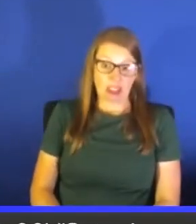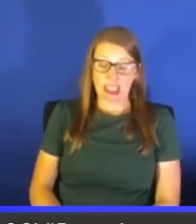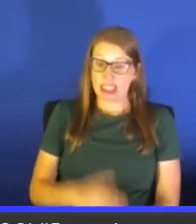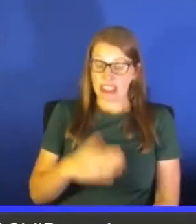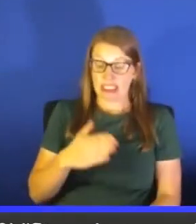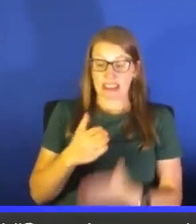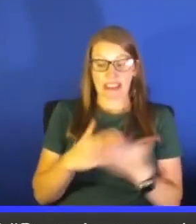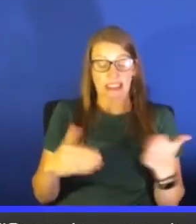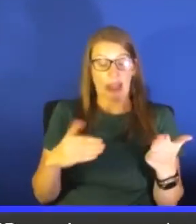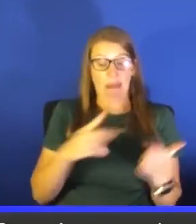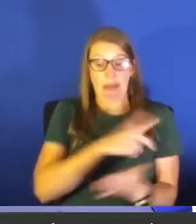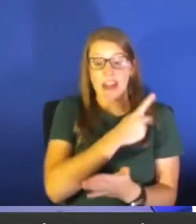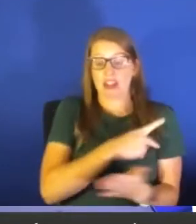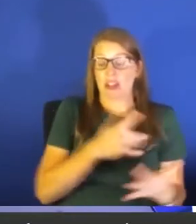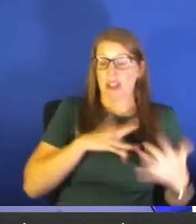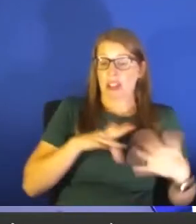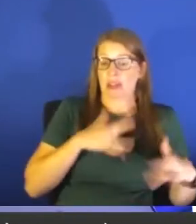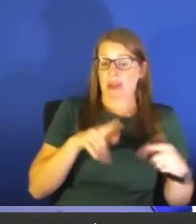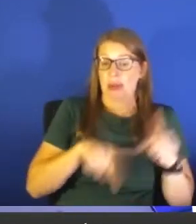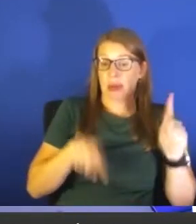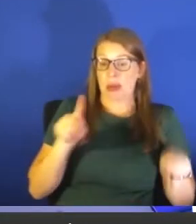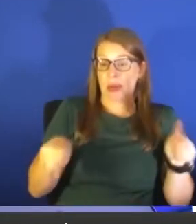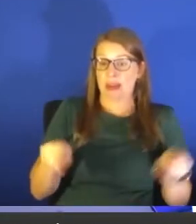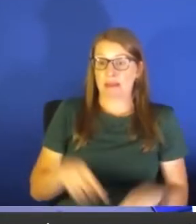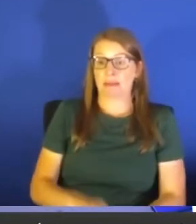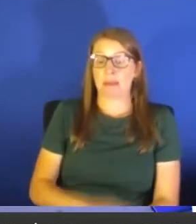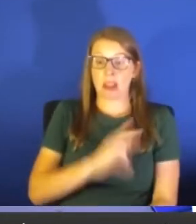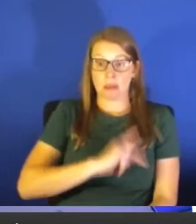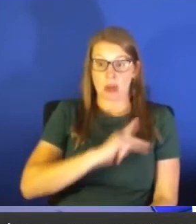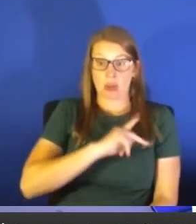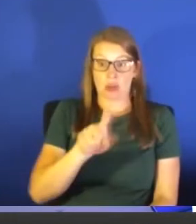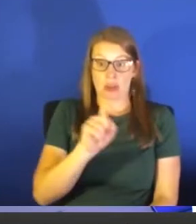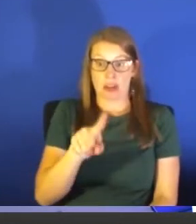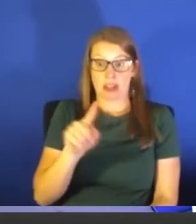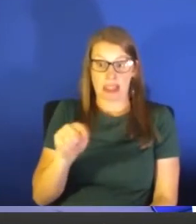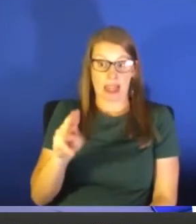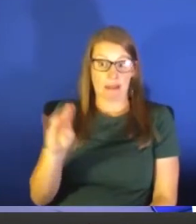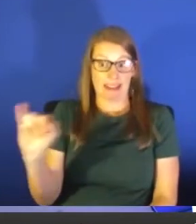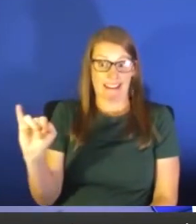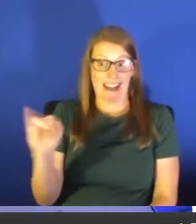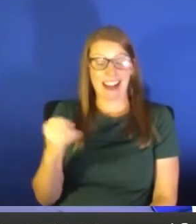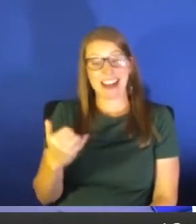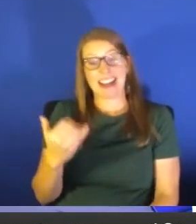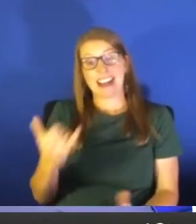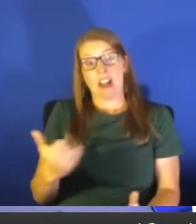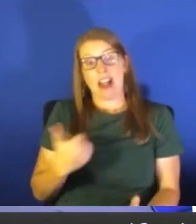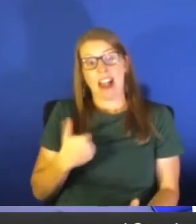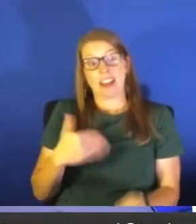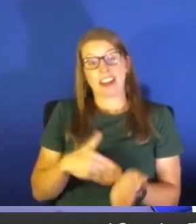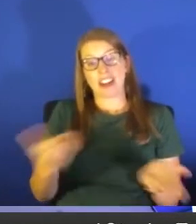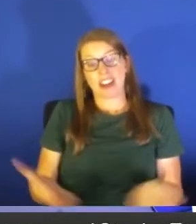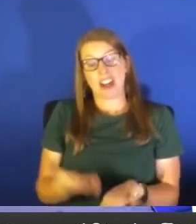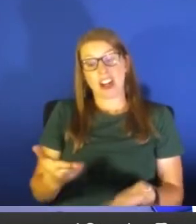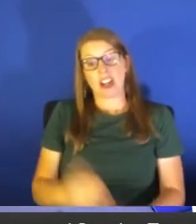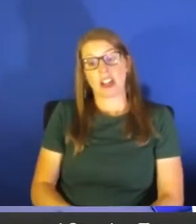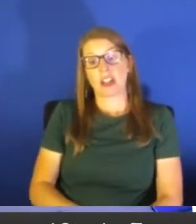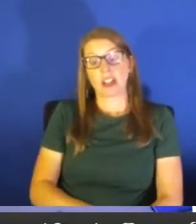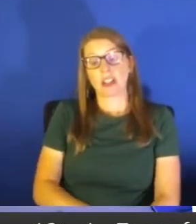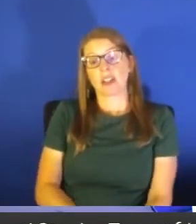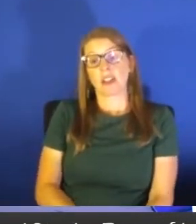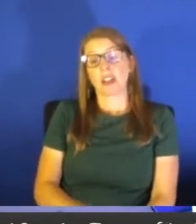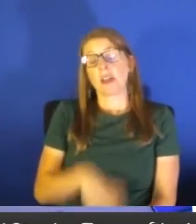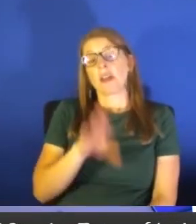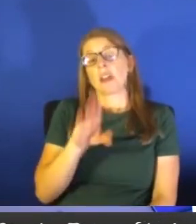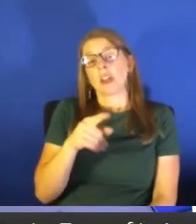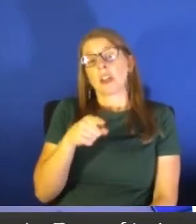with certain things. And so here's a personal question. This may be TMI, but now that I have the doctor here. So as you get